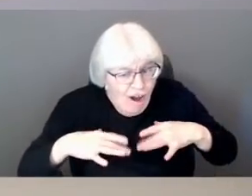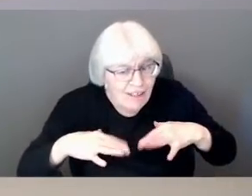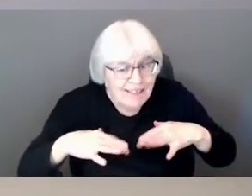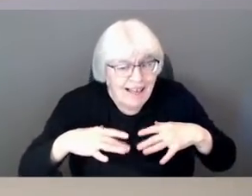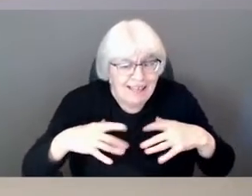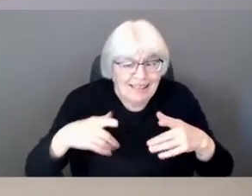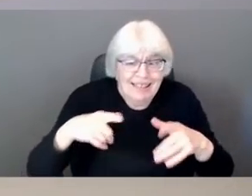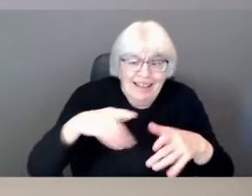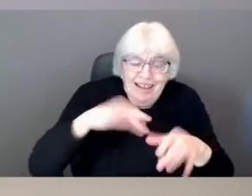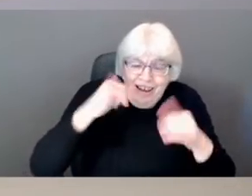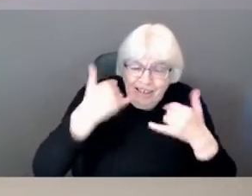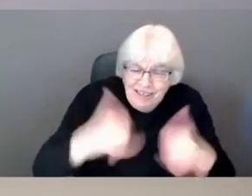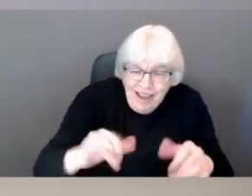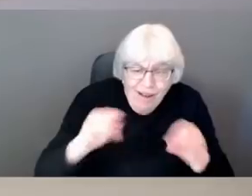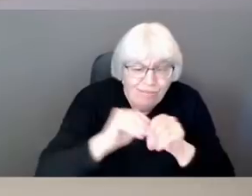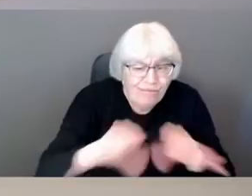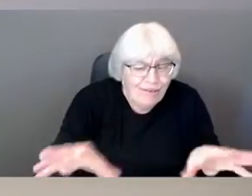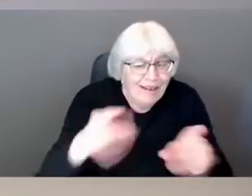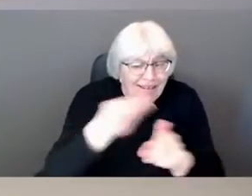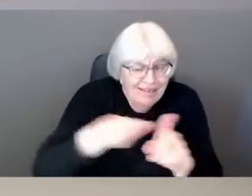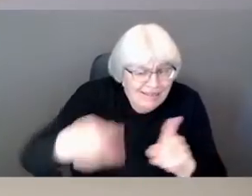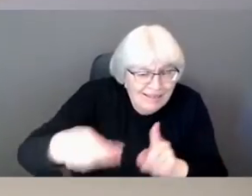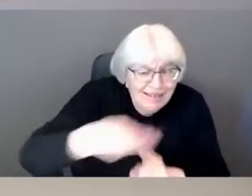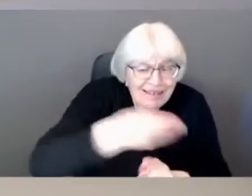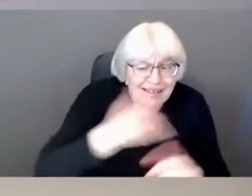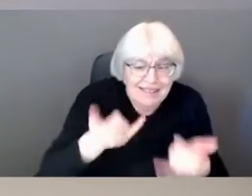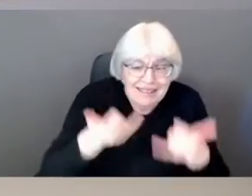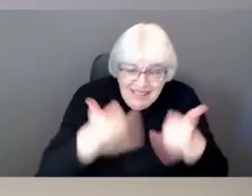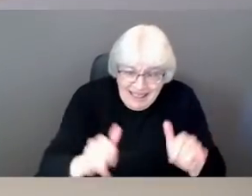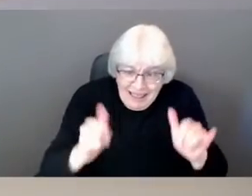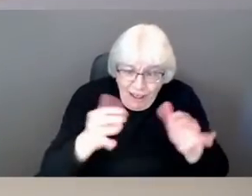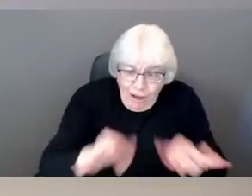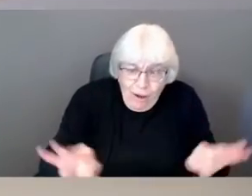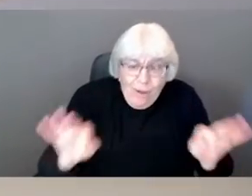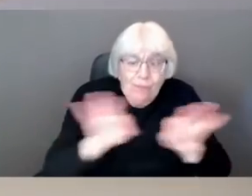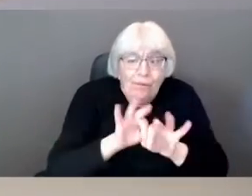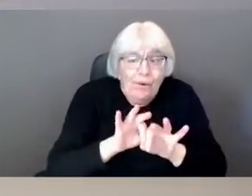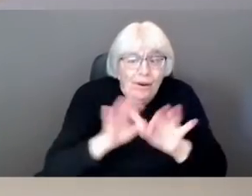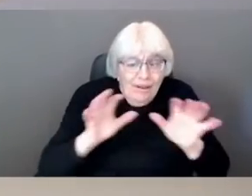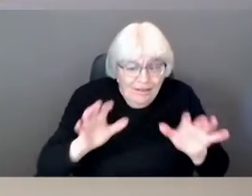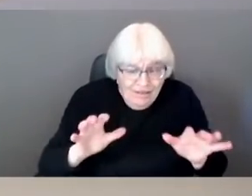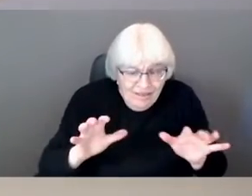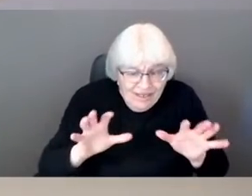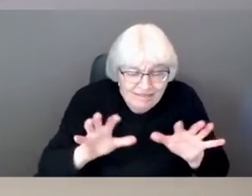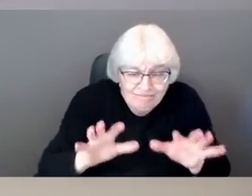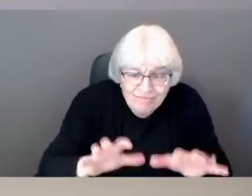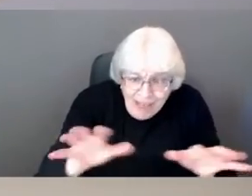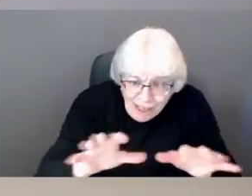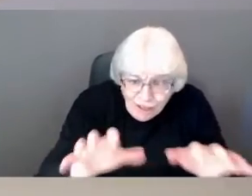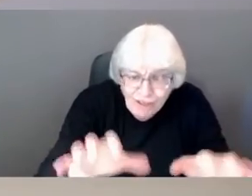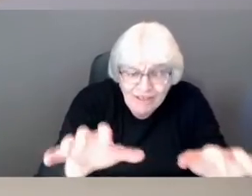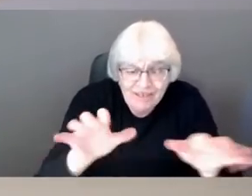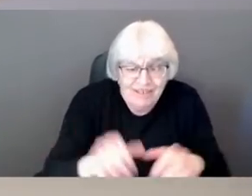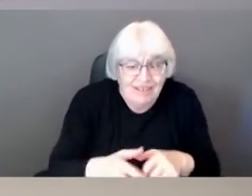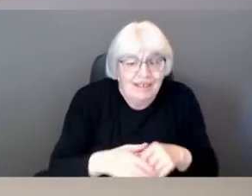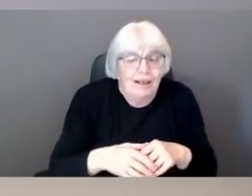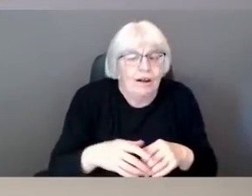Has there been much enforcement activity about Vax Pass events, particularly restaurants, for example?